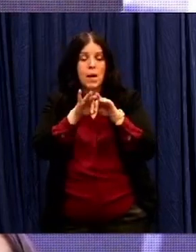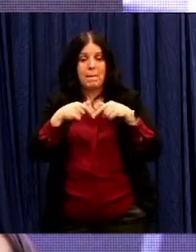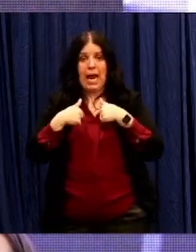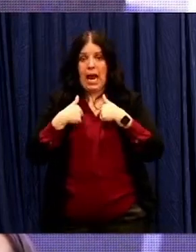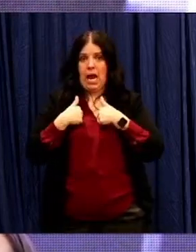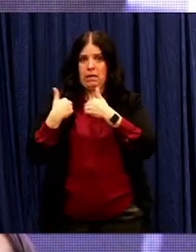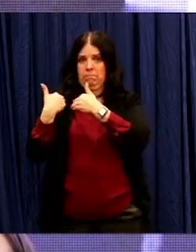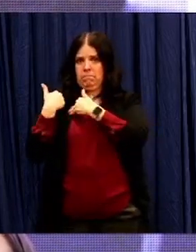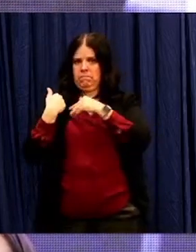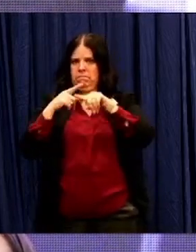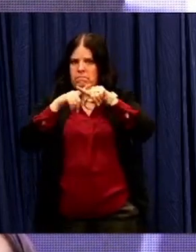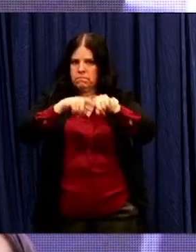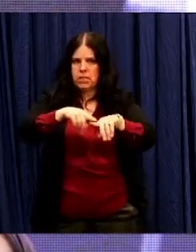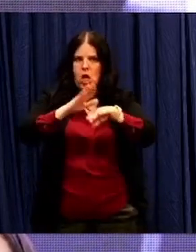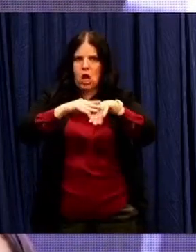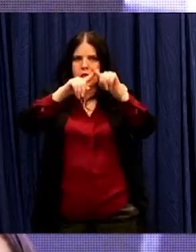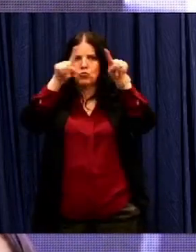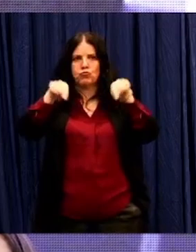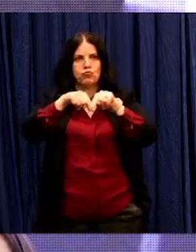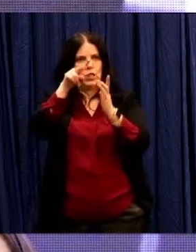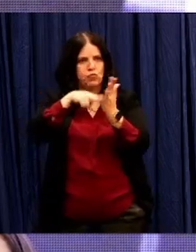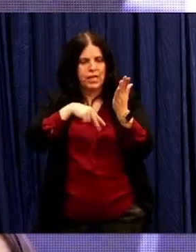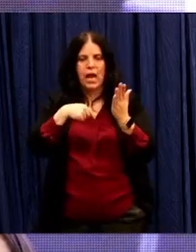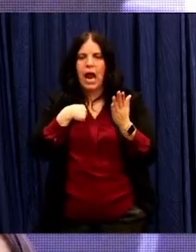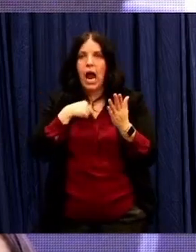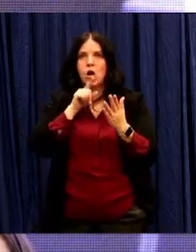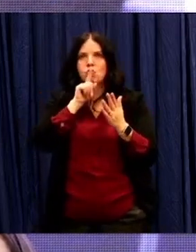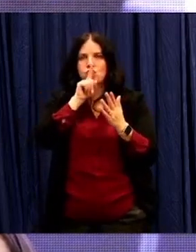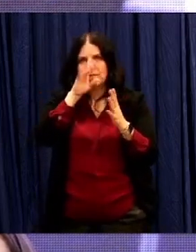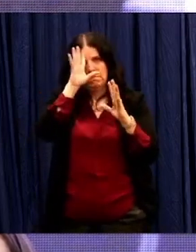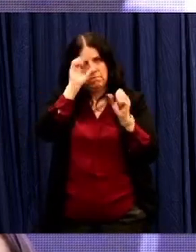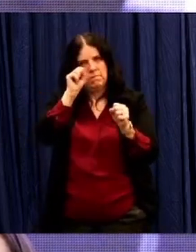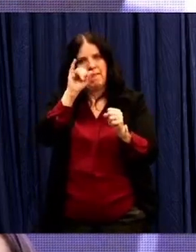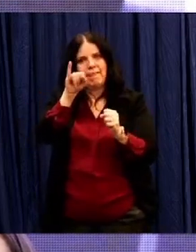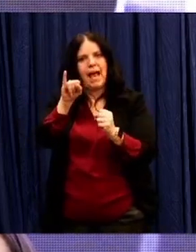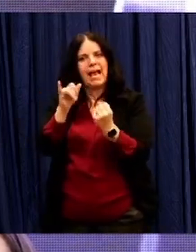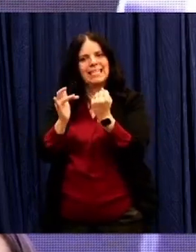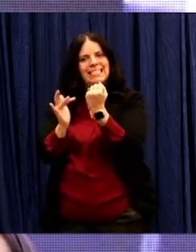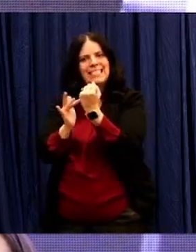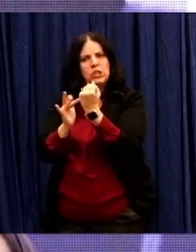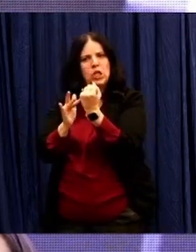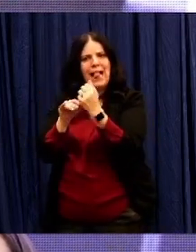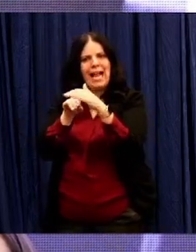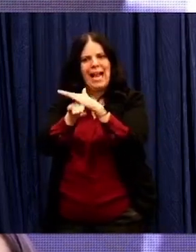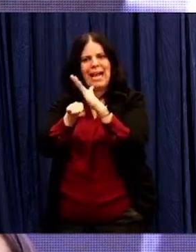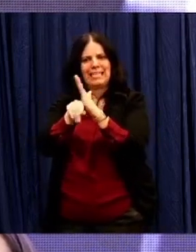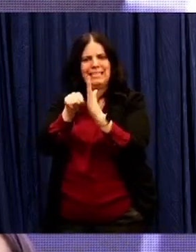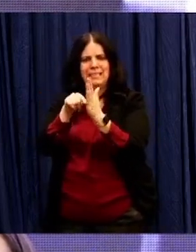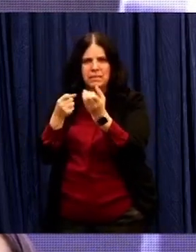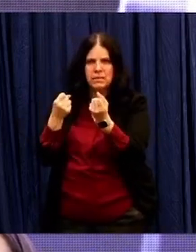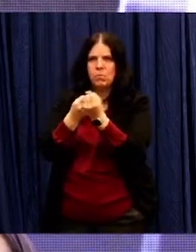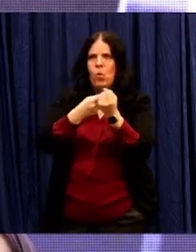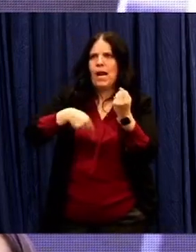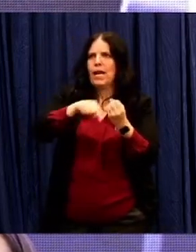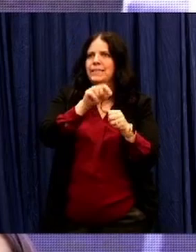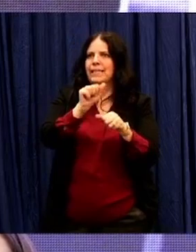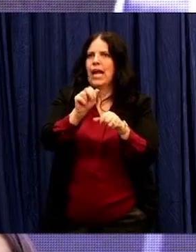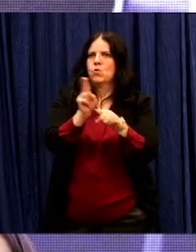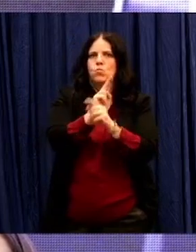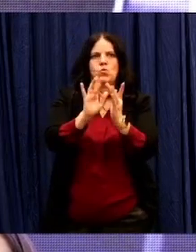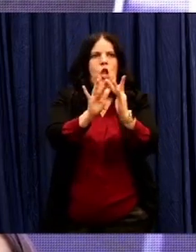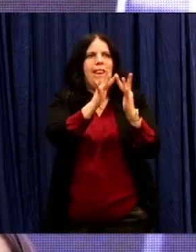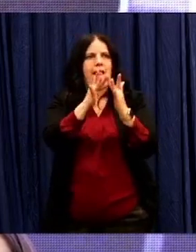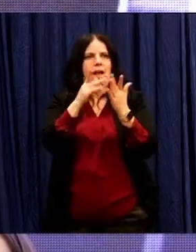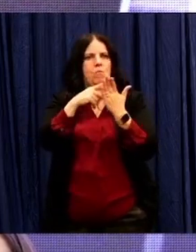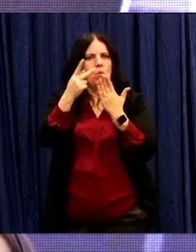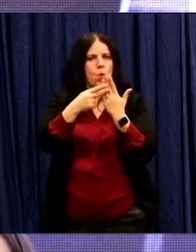reading technology, I'm hugely passionate about digital access. So there's a lot of assistive technologies that can help access those